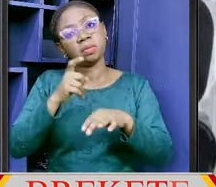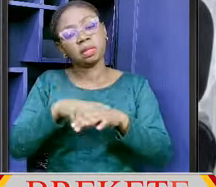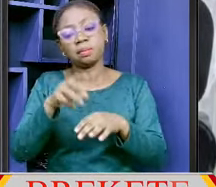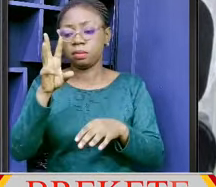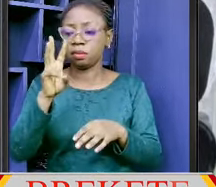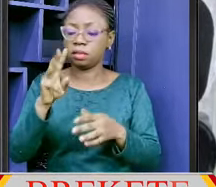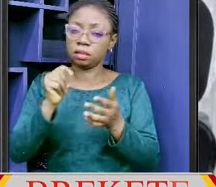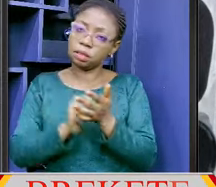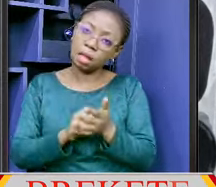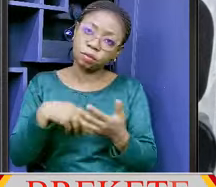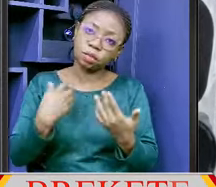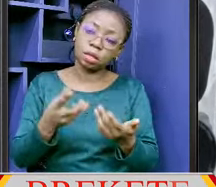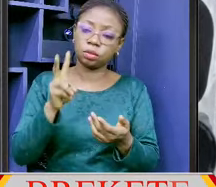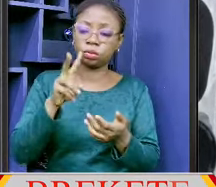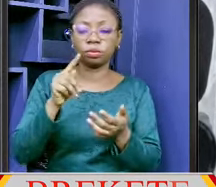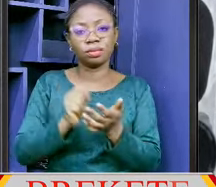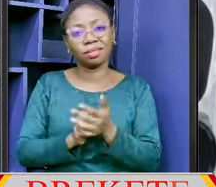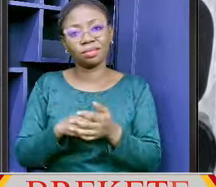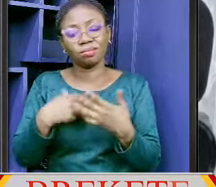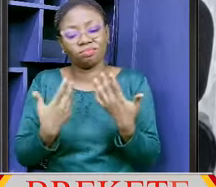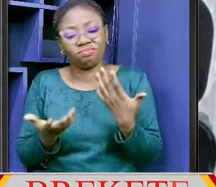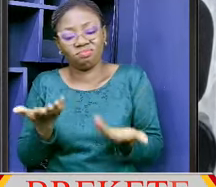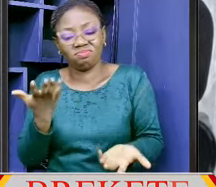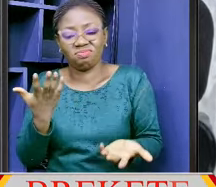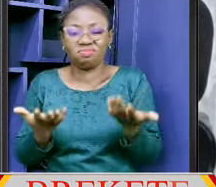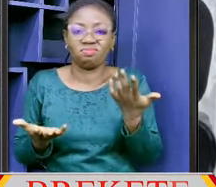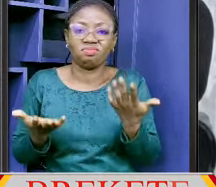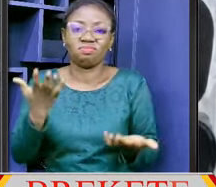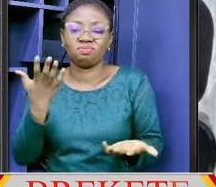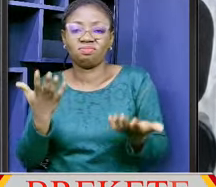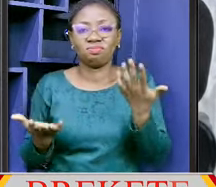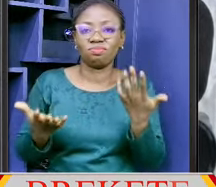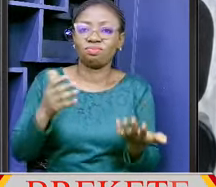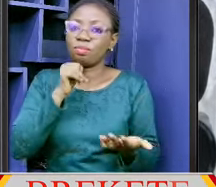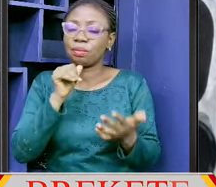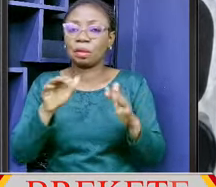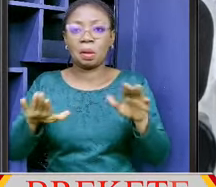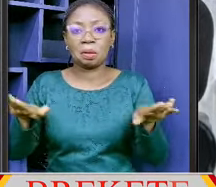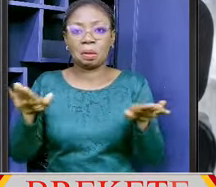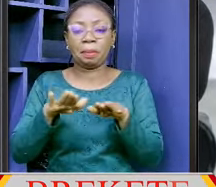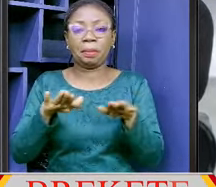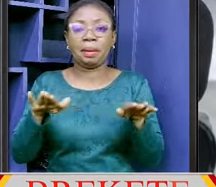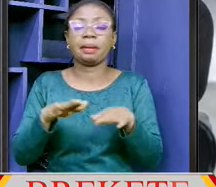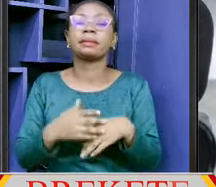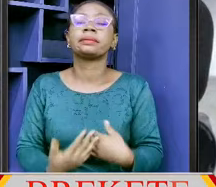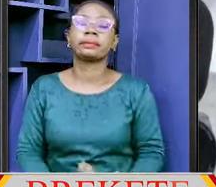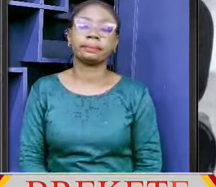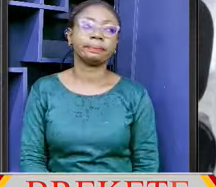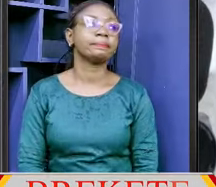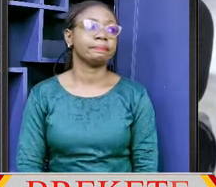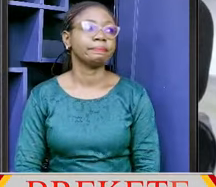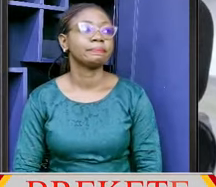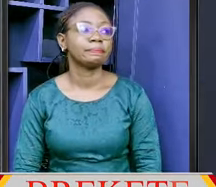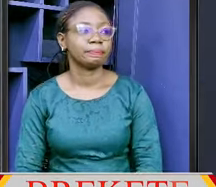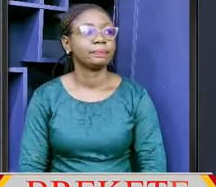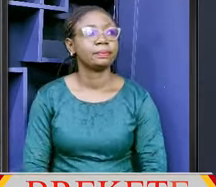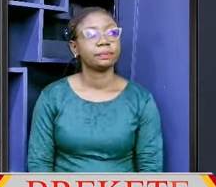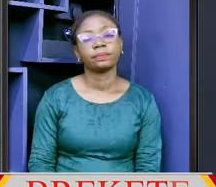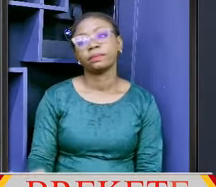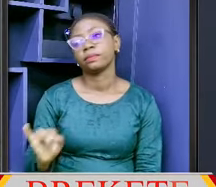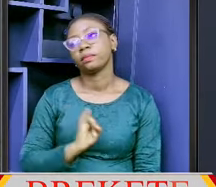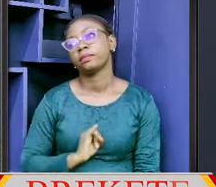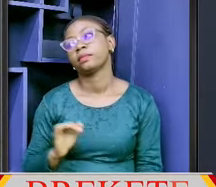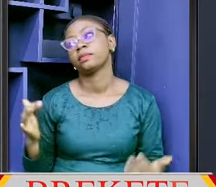5, used to be 2,000, used to just fluctuate like that. Yes, sir. Yes, sir. So, and